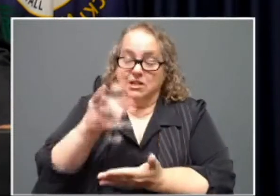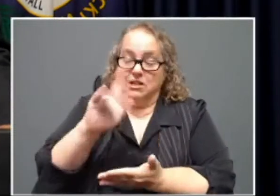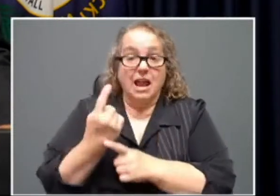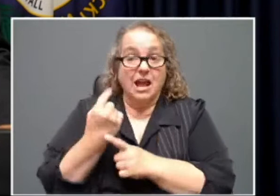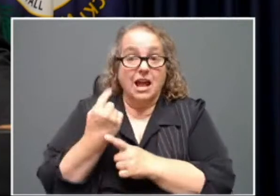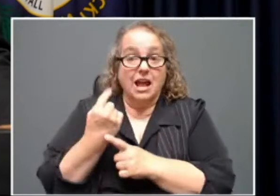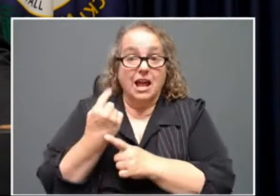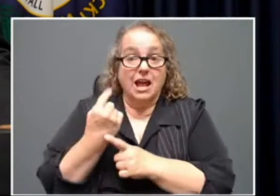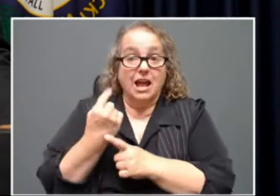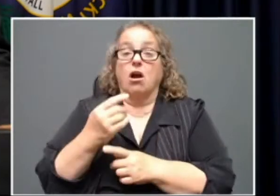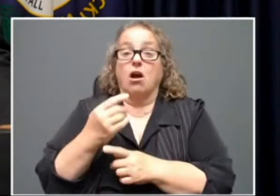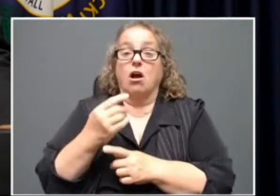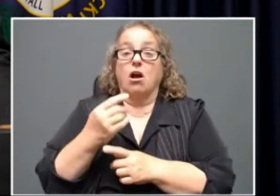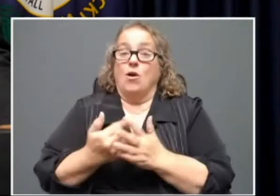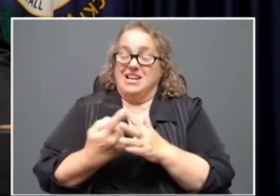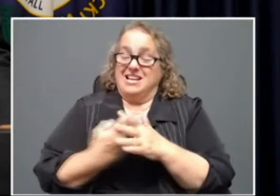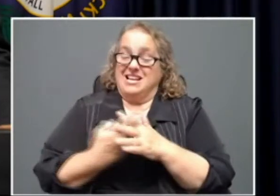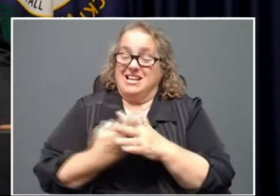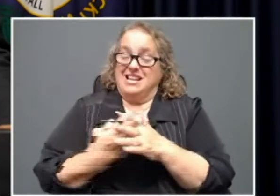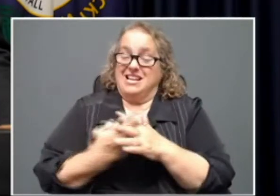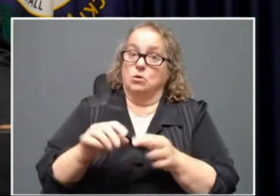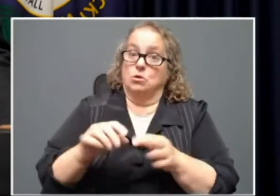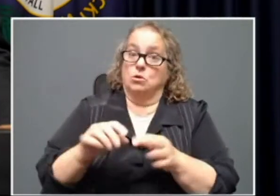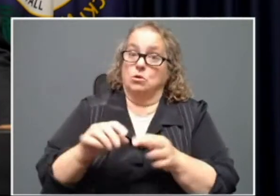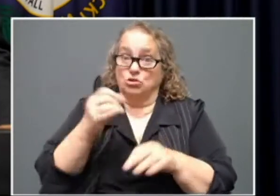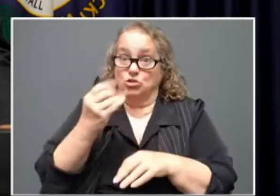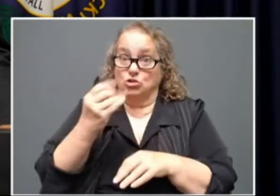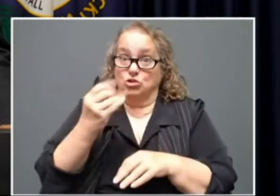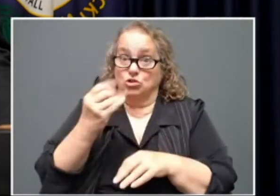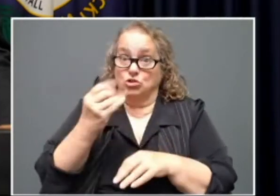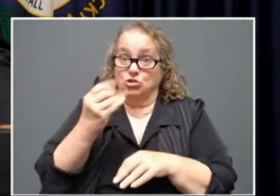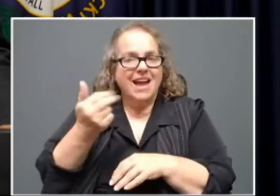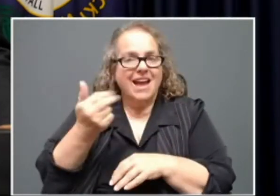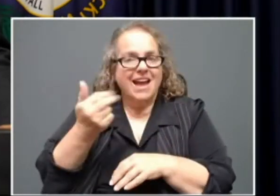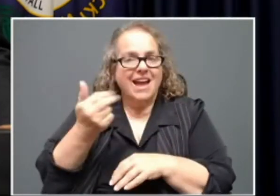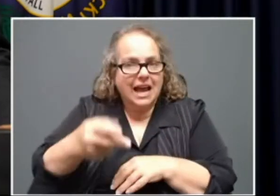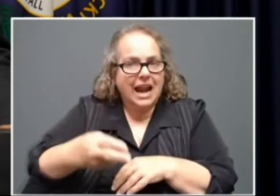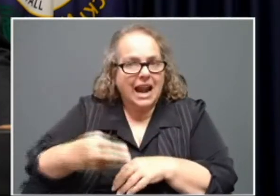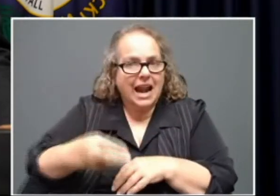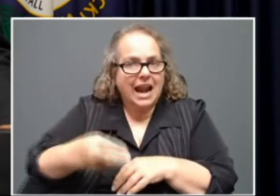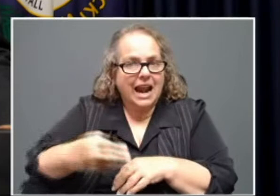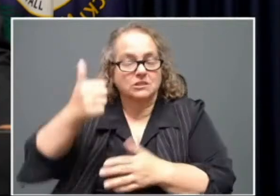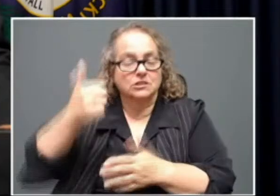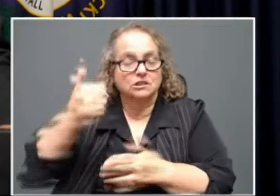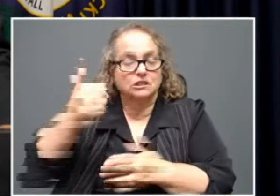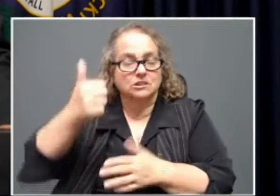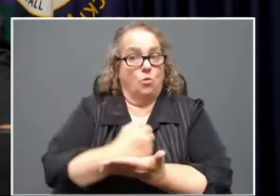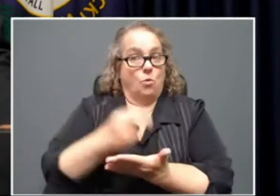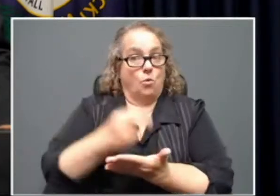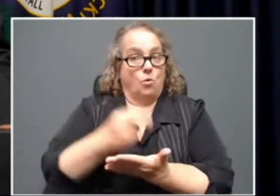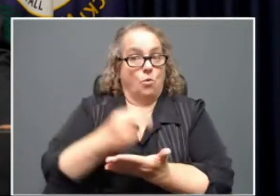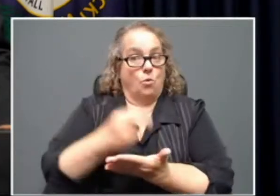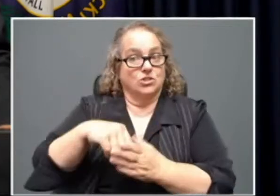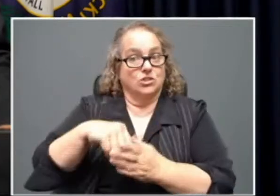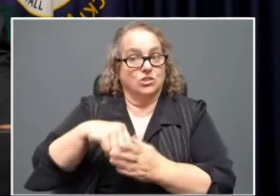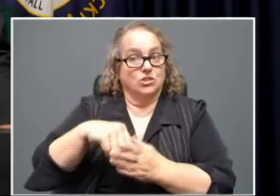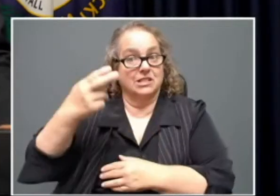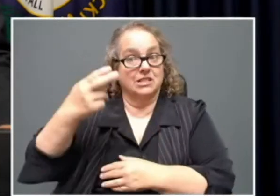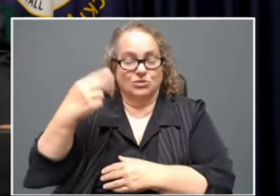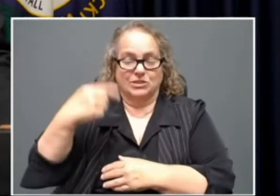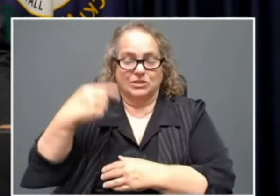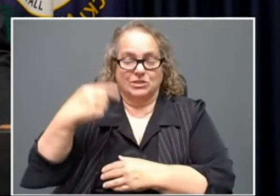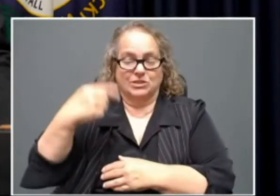jobs the state announced, I believe we had the second highest wage in our history, or at least since